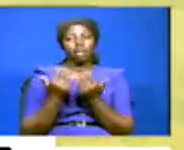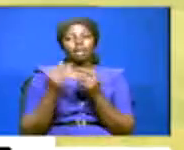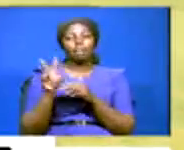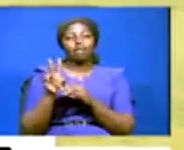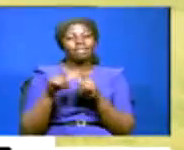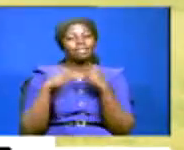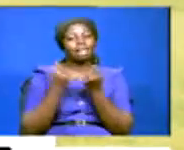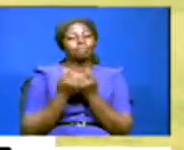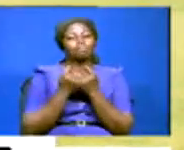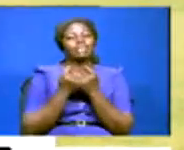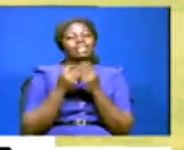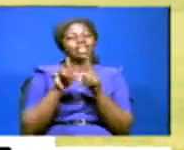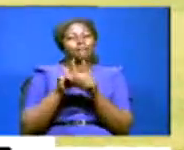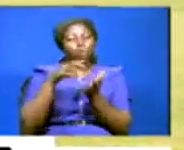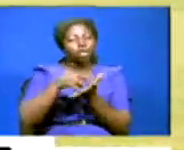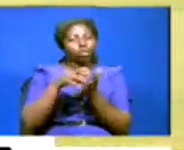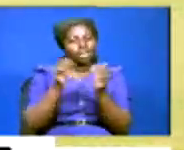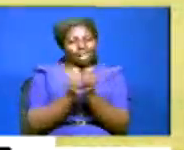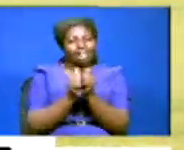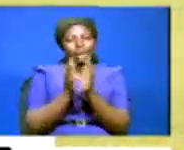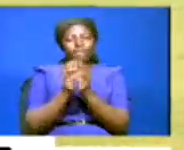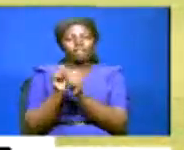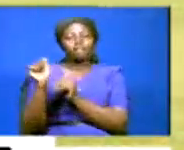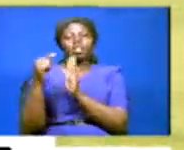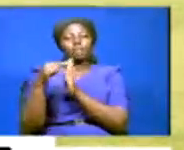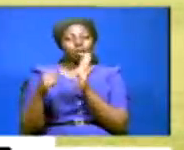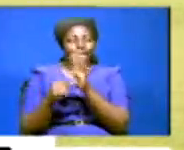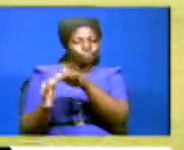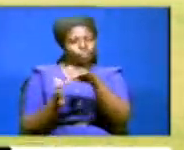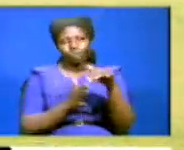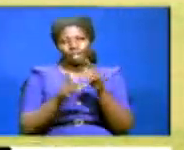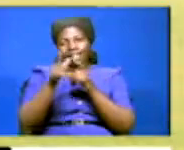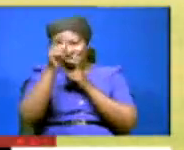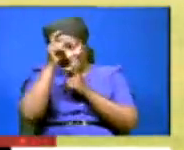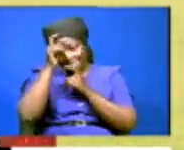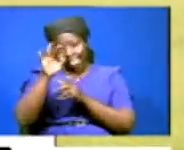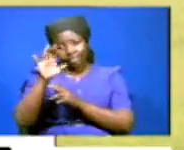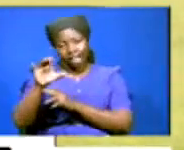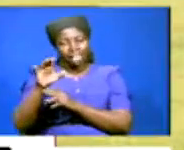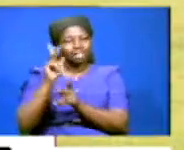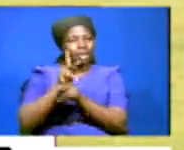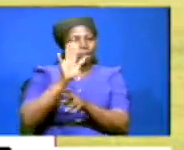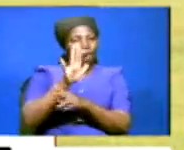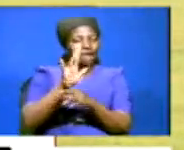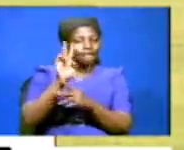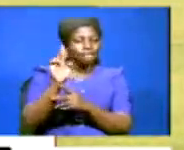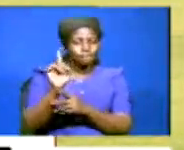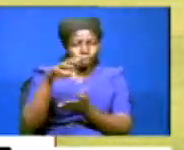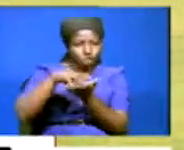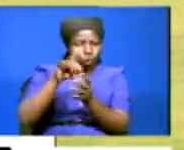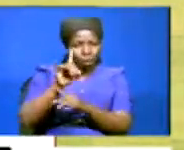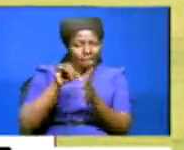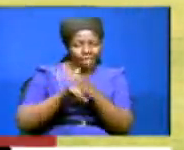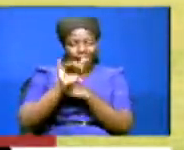15 points. In other matches, defending champions Tusker FC failed to maintain their first place in the FKF Premier League